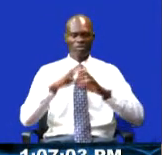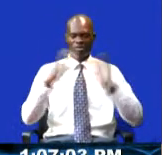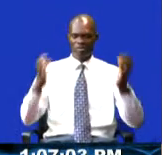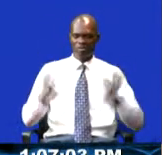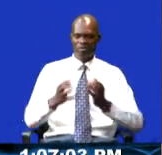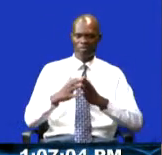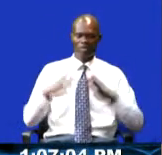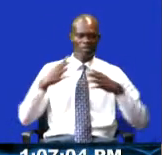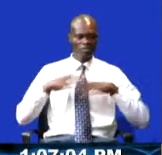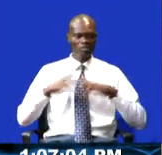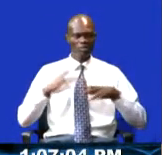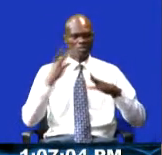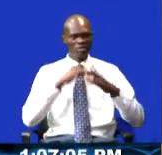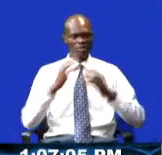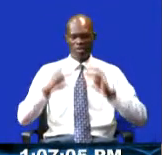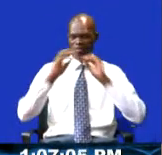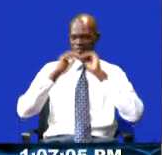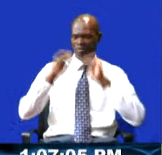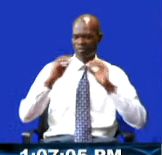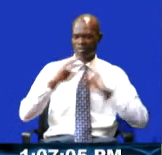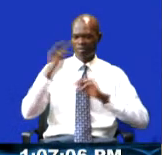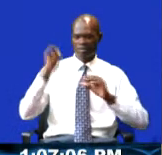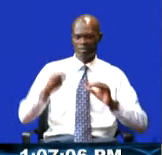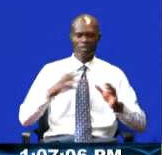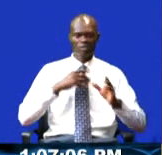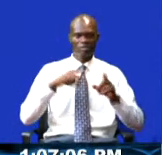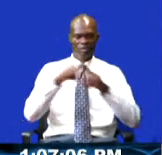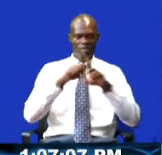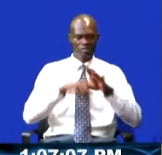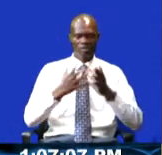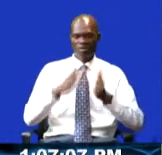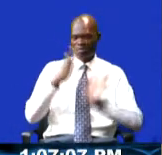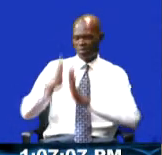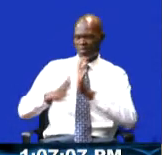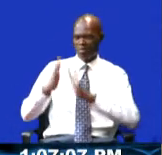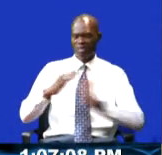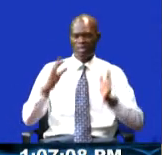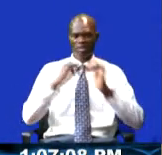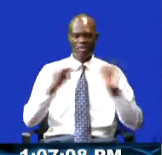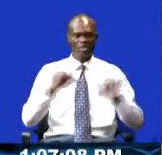communities to sensitize them as well as prepare them for